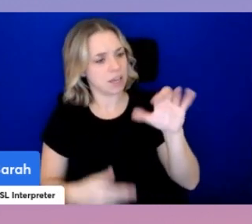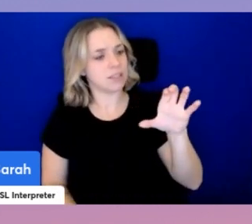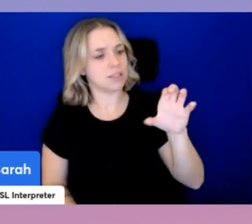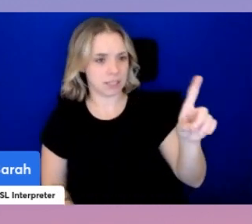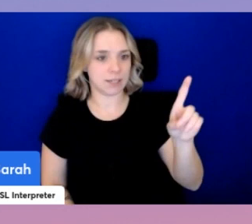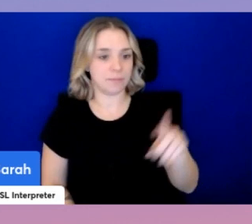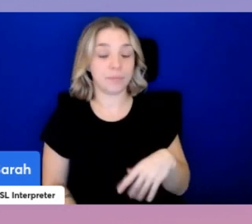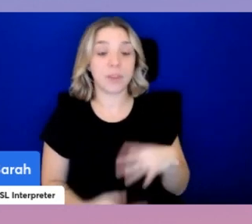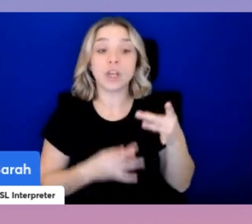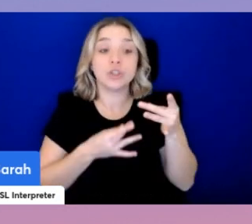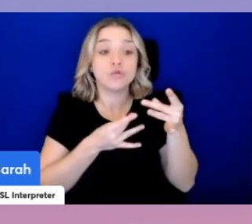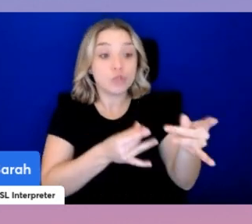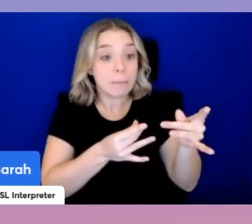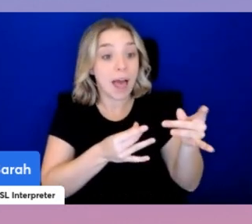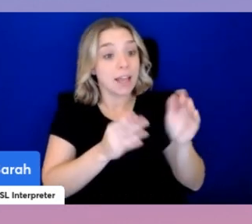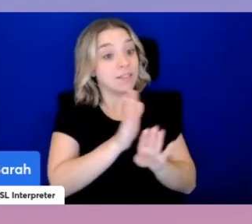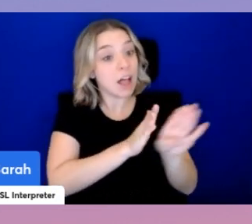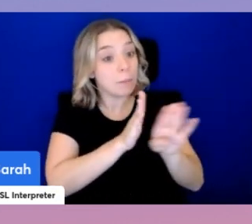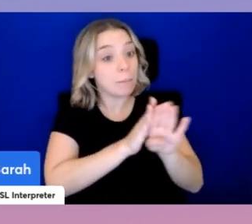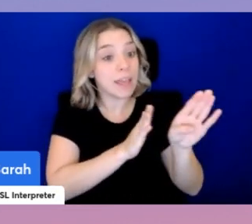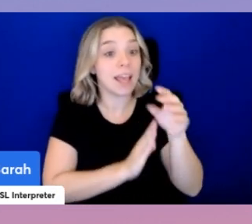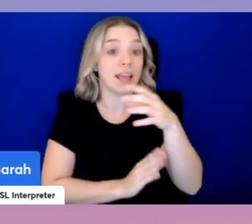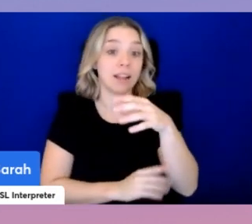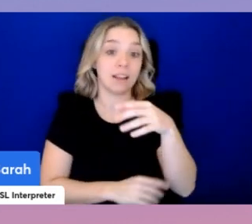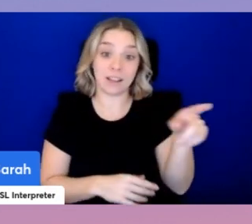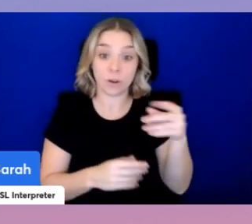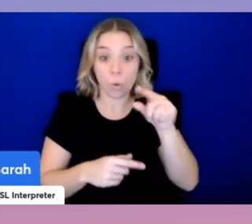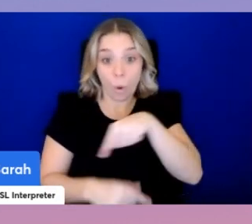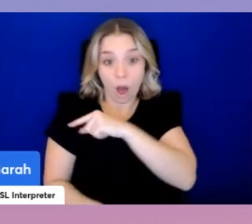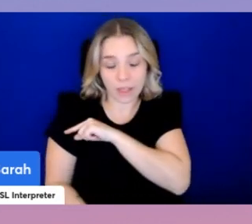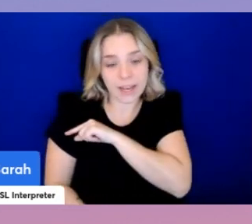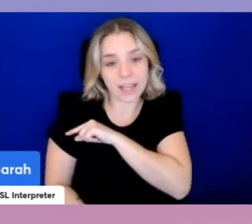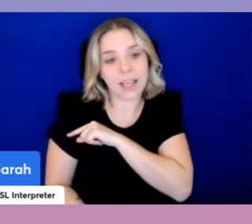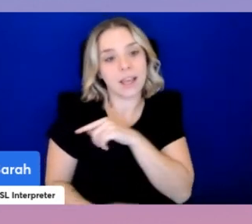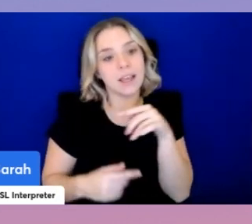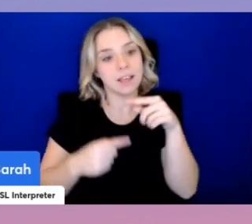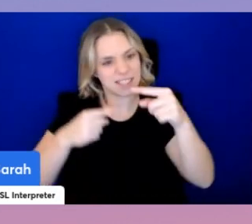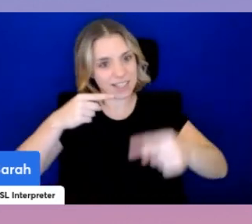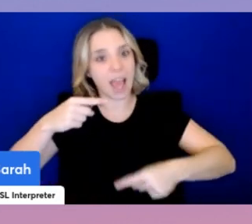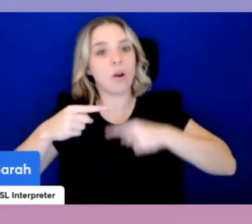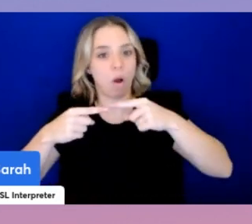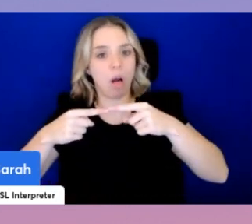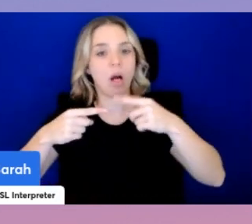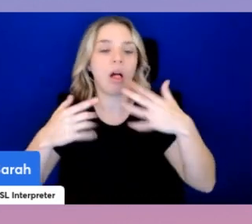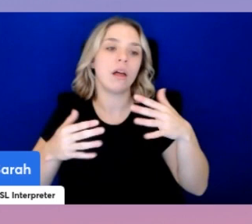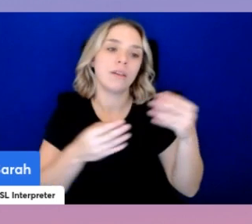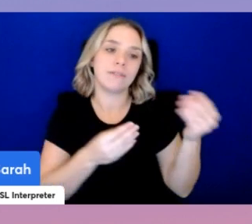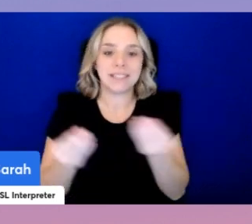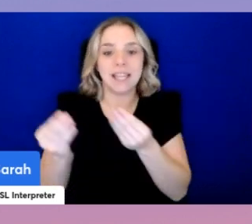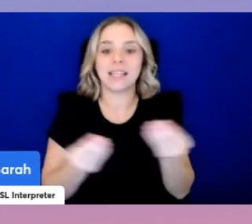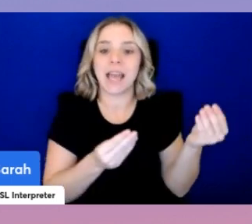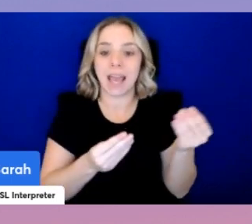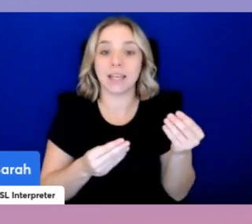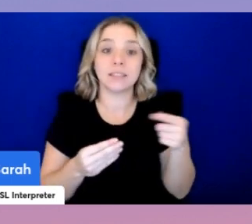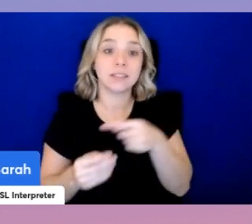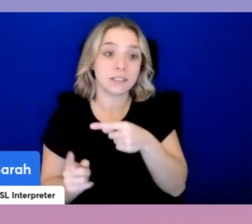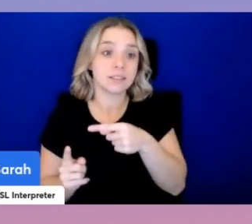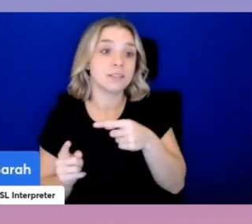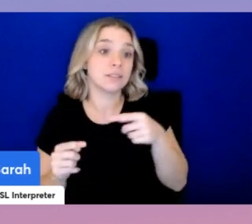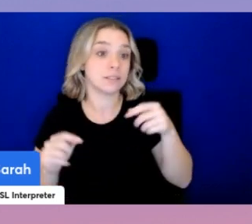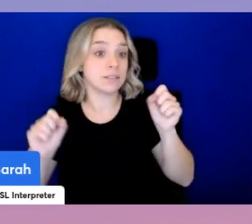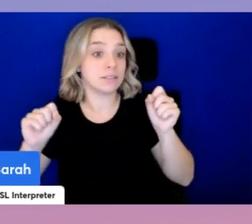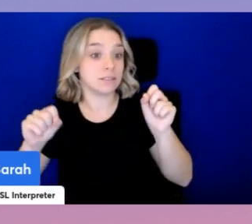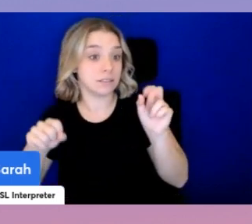Streamlining the development, ensure code quality, accelerate release cycle, facilitate scalability, and minimize